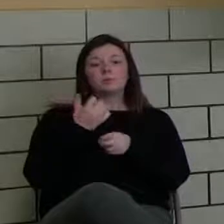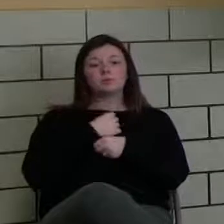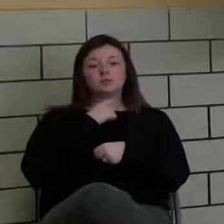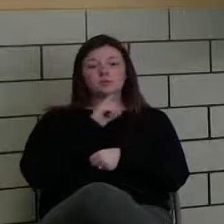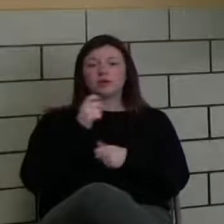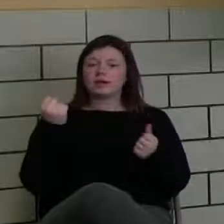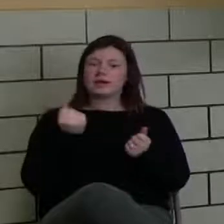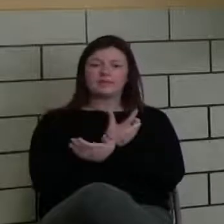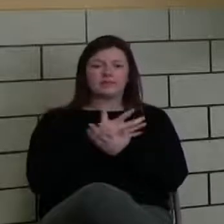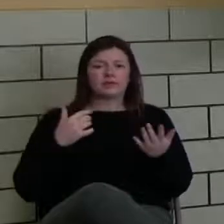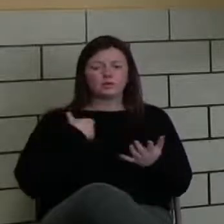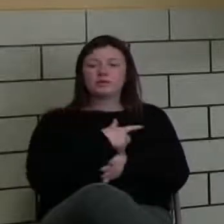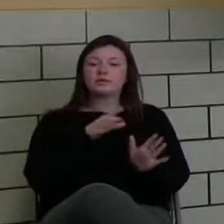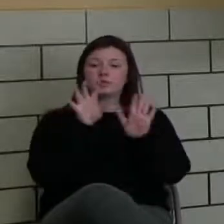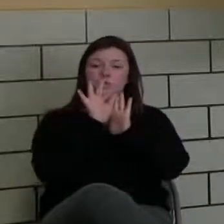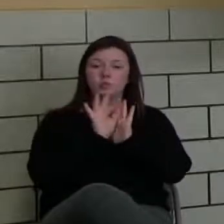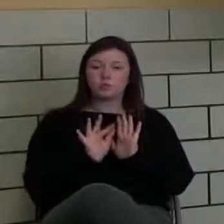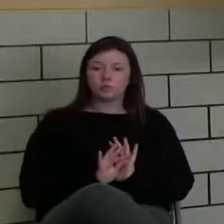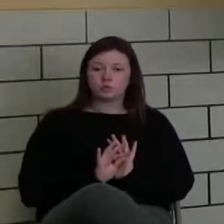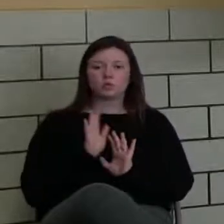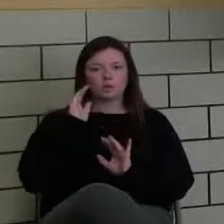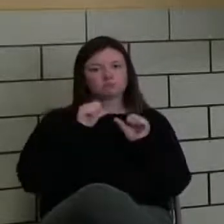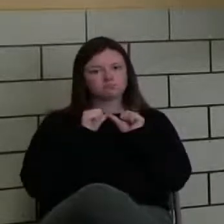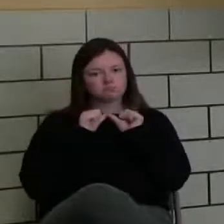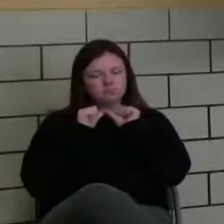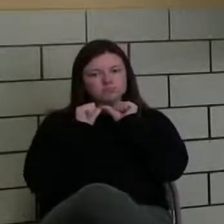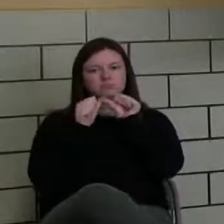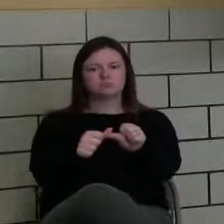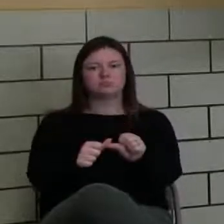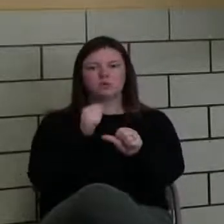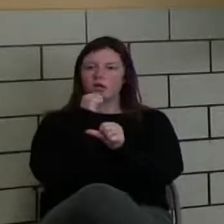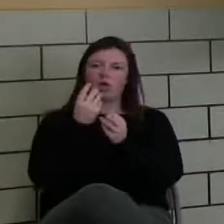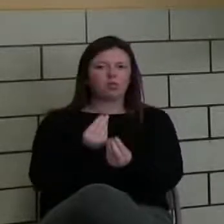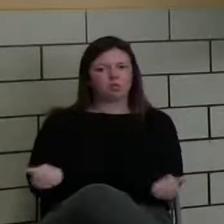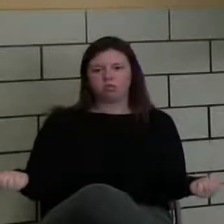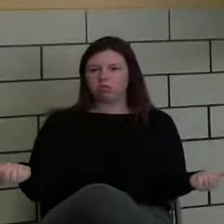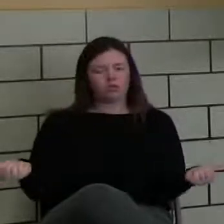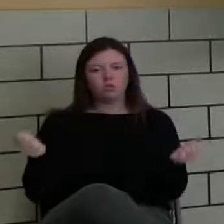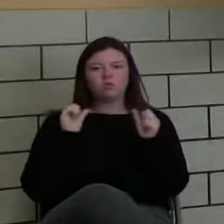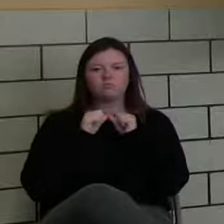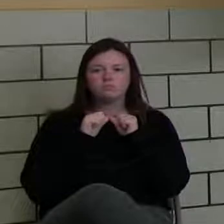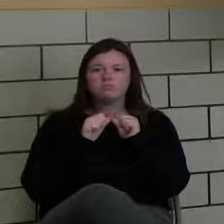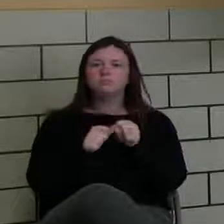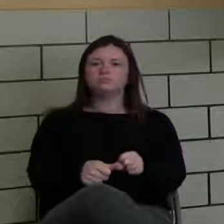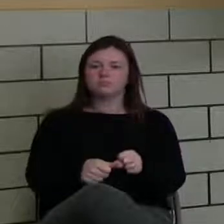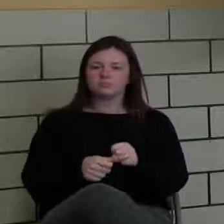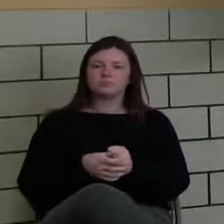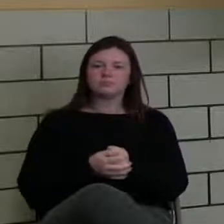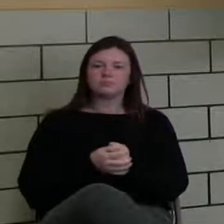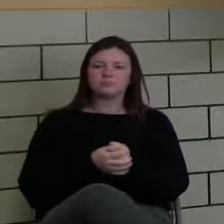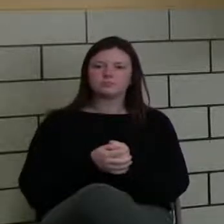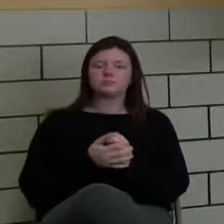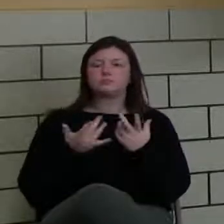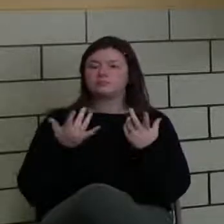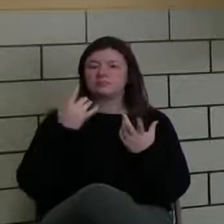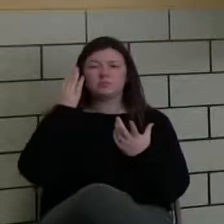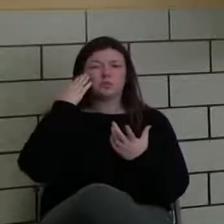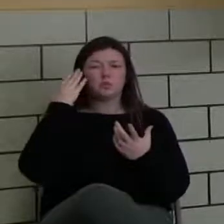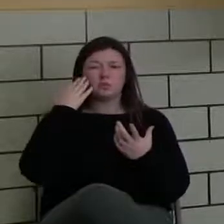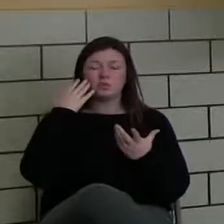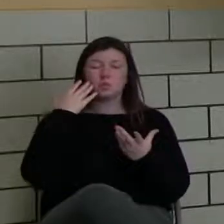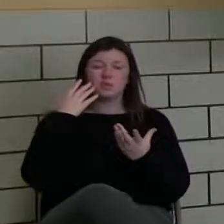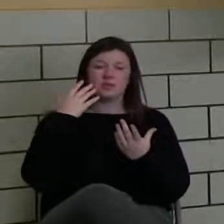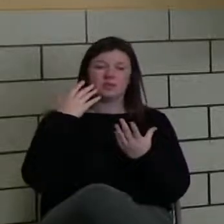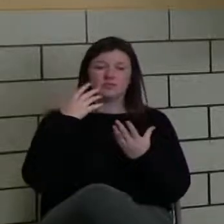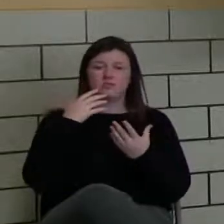choose is long-term, it lasts, really very durable. Thinking about, okay, a lot of times, cities have to go in and